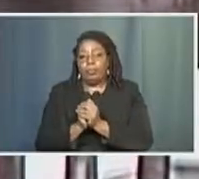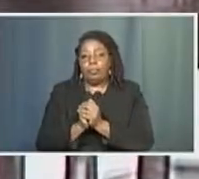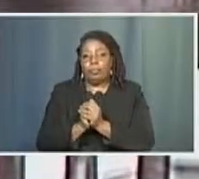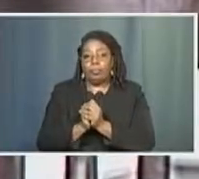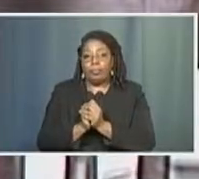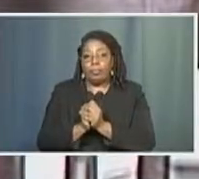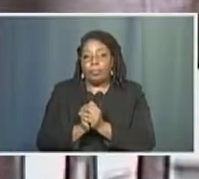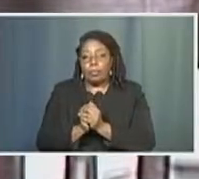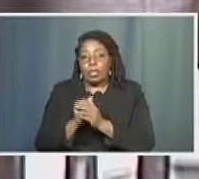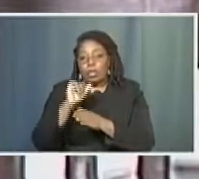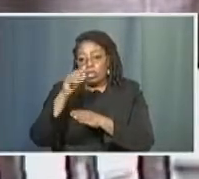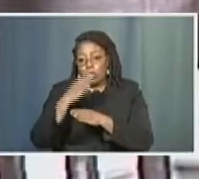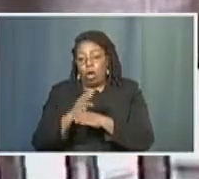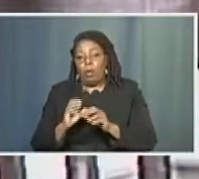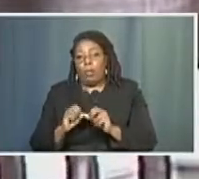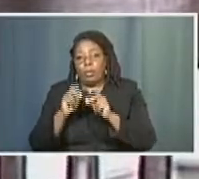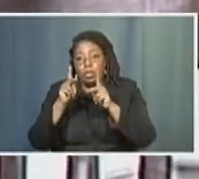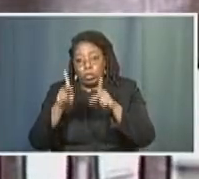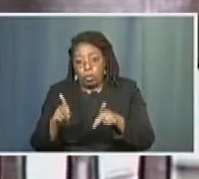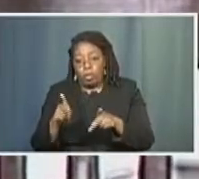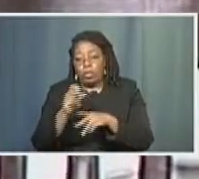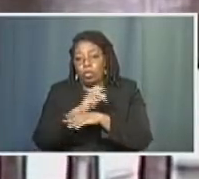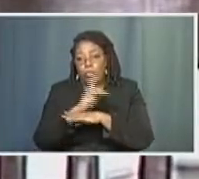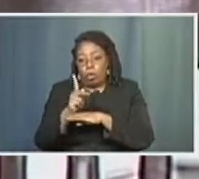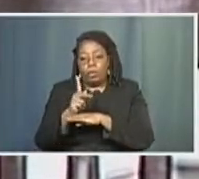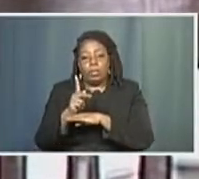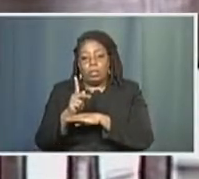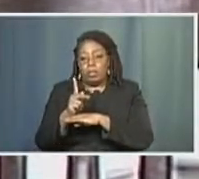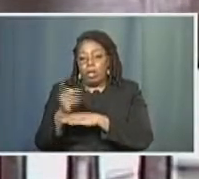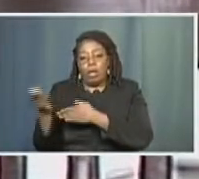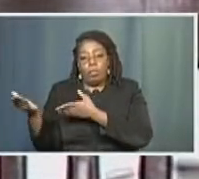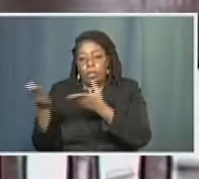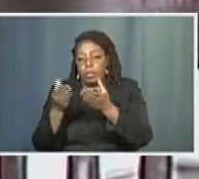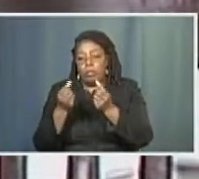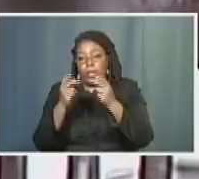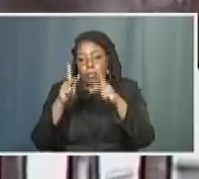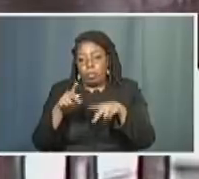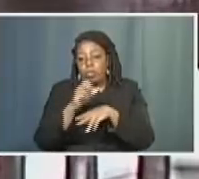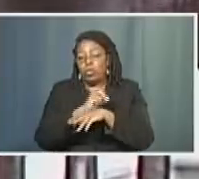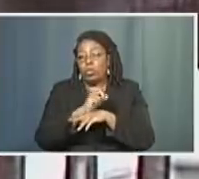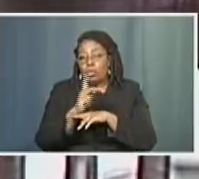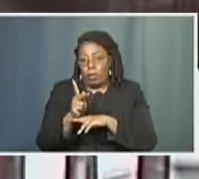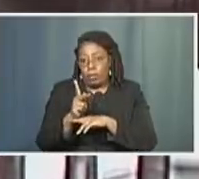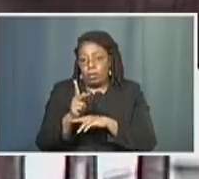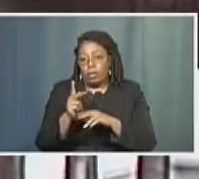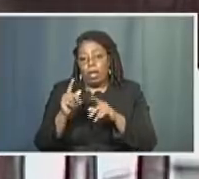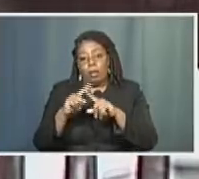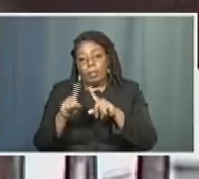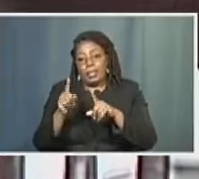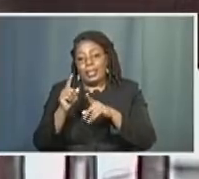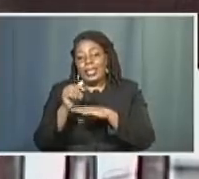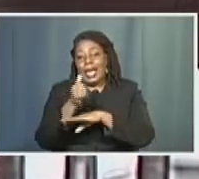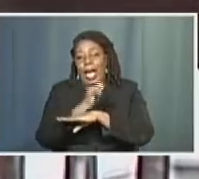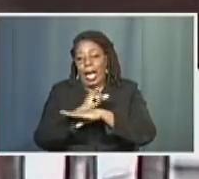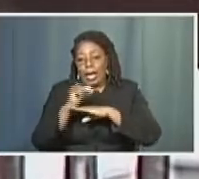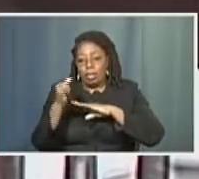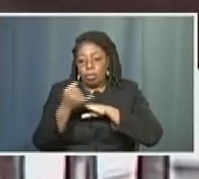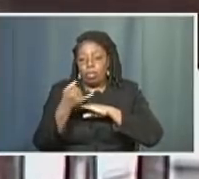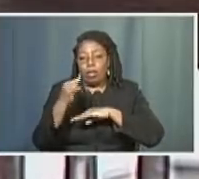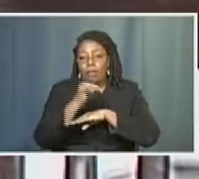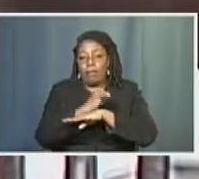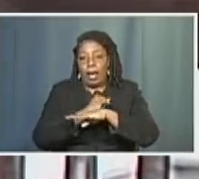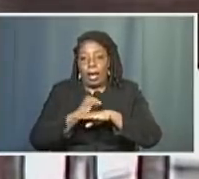opportunities on New Providence draw many to the capital. However, the island of Andros is a